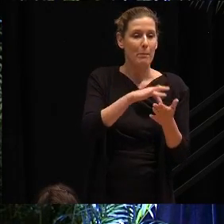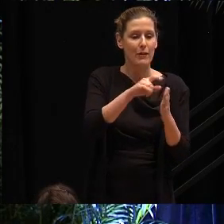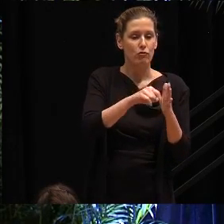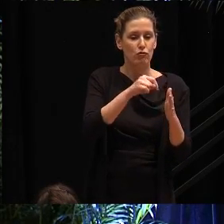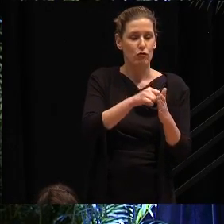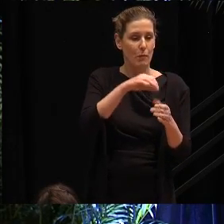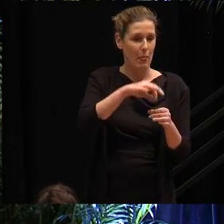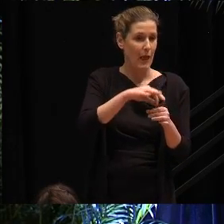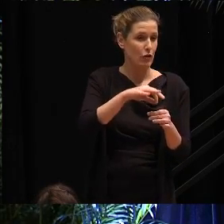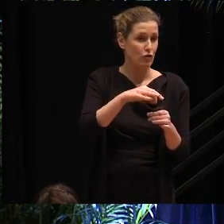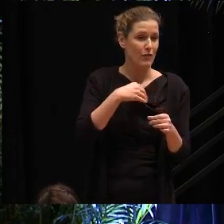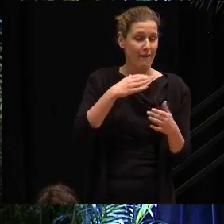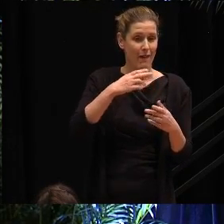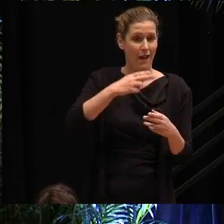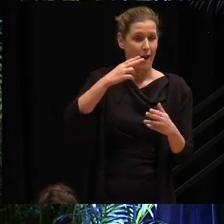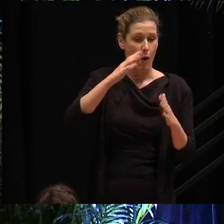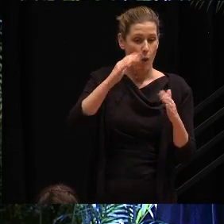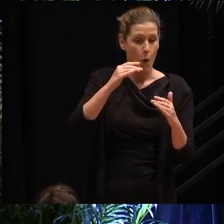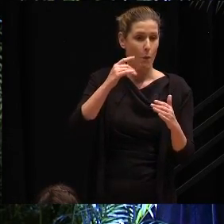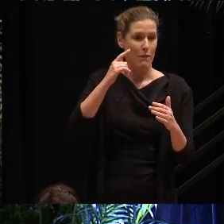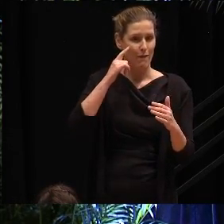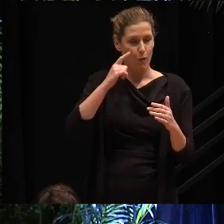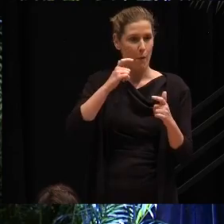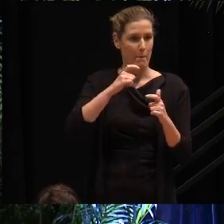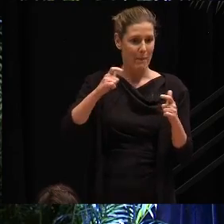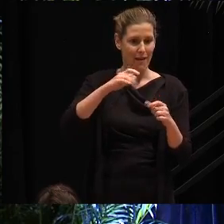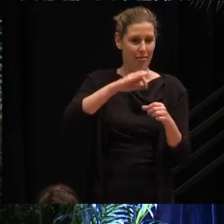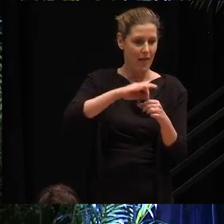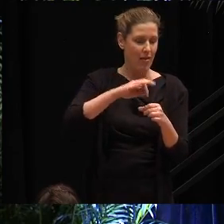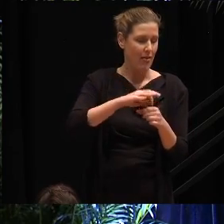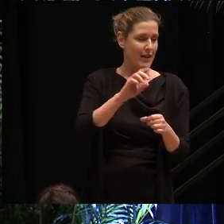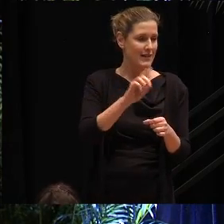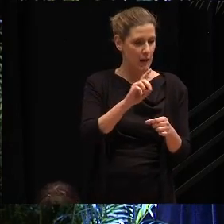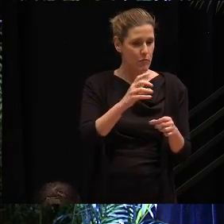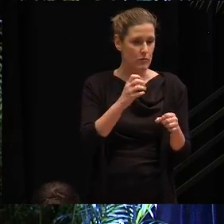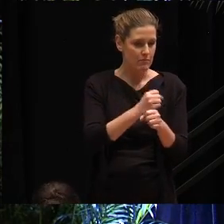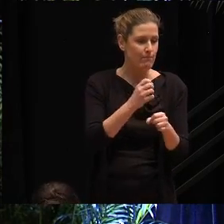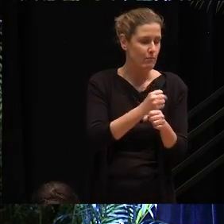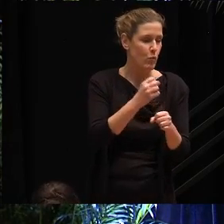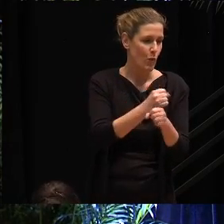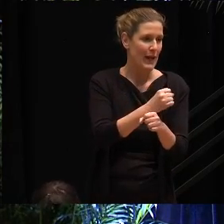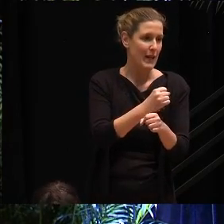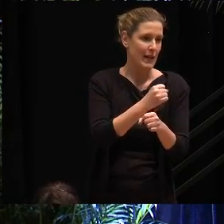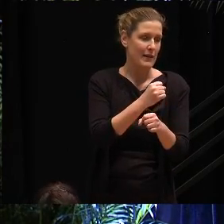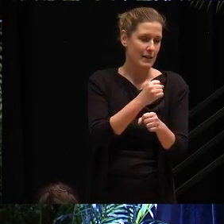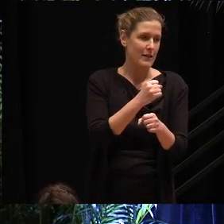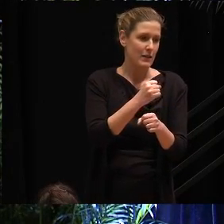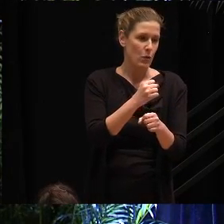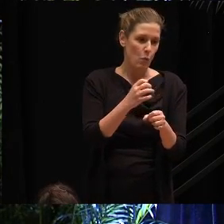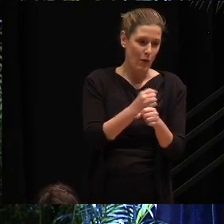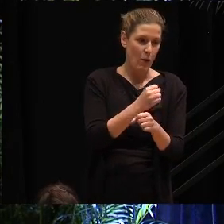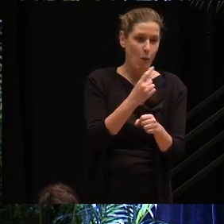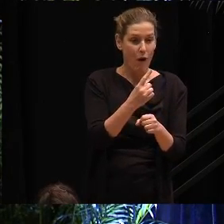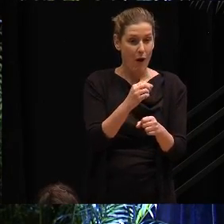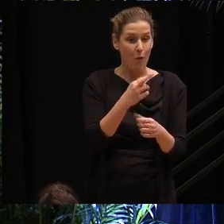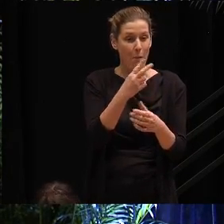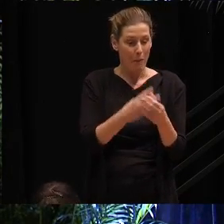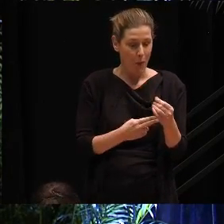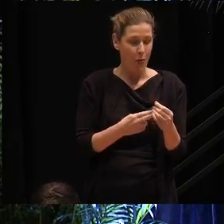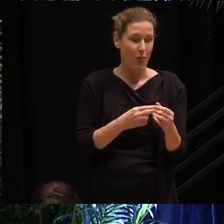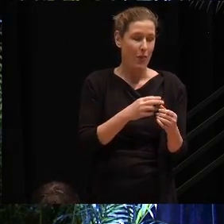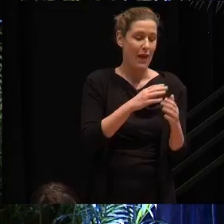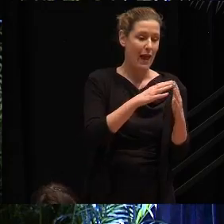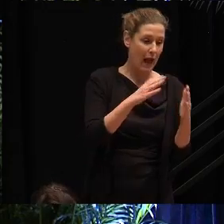Hopes are high for a wave election, with Democrats regaining one or possibly both chambers